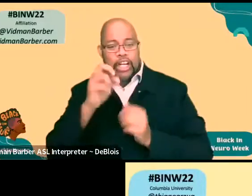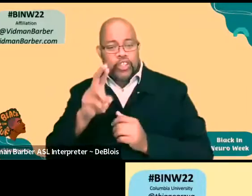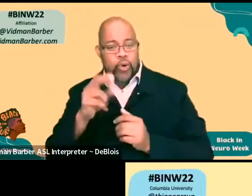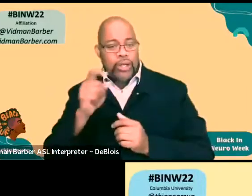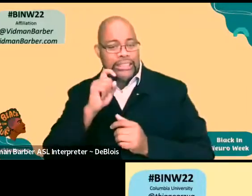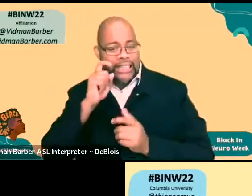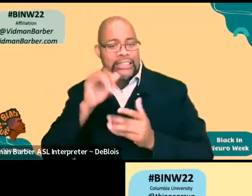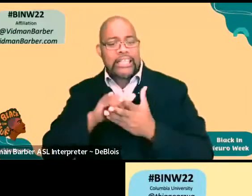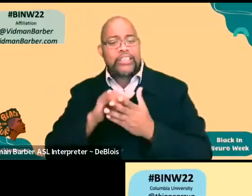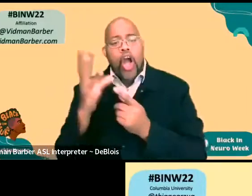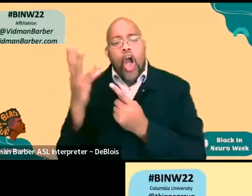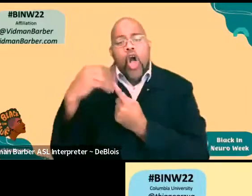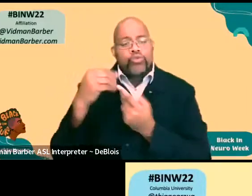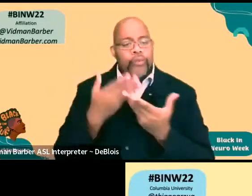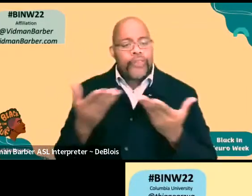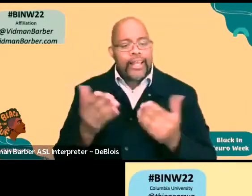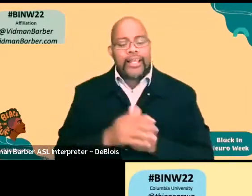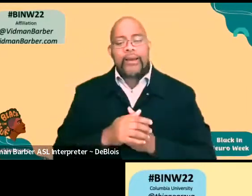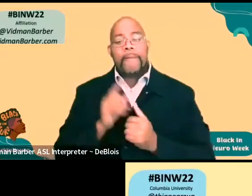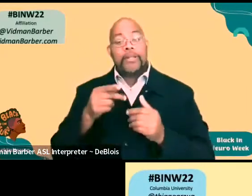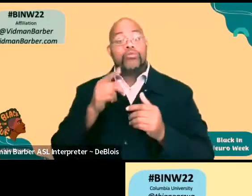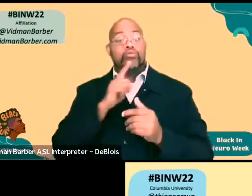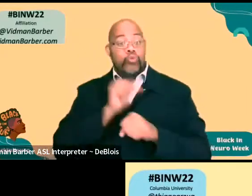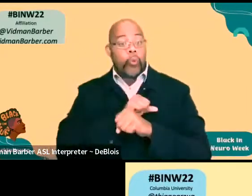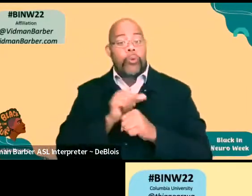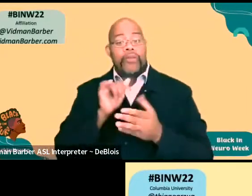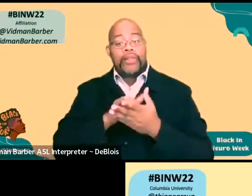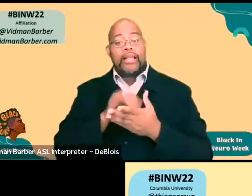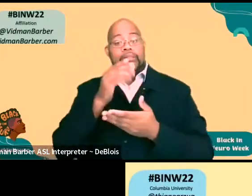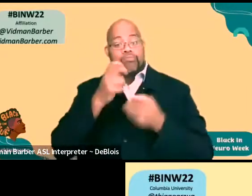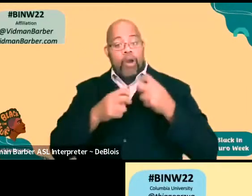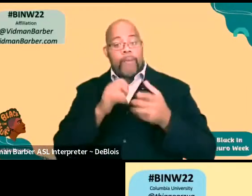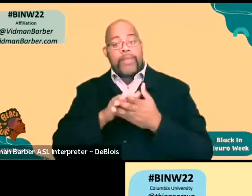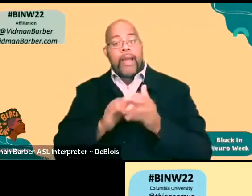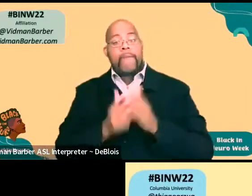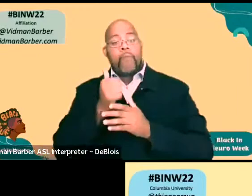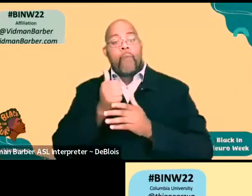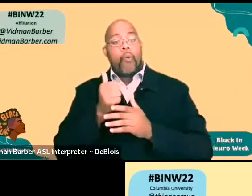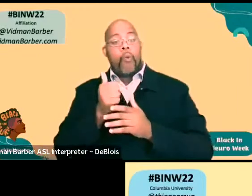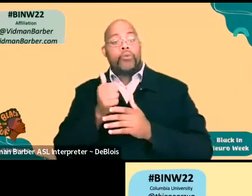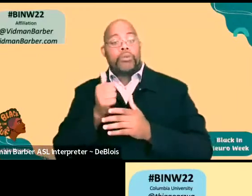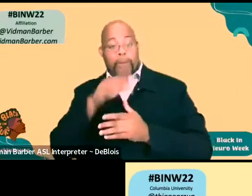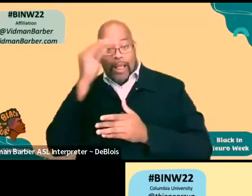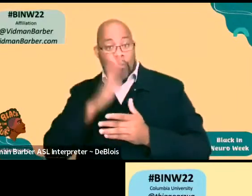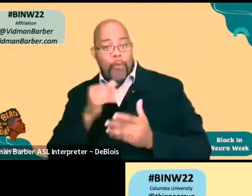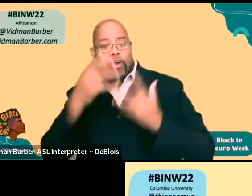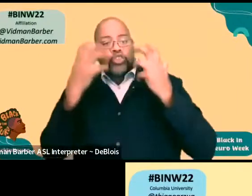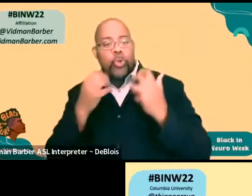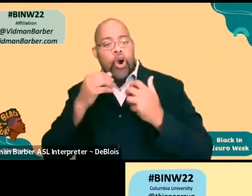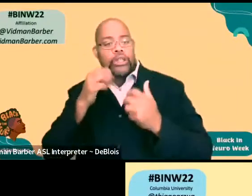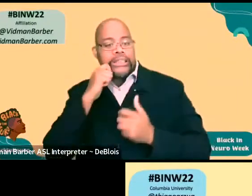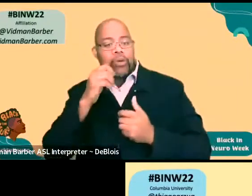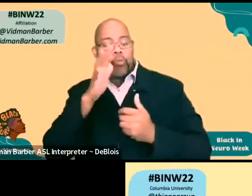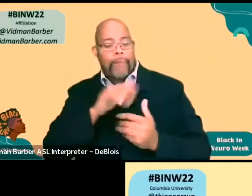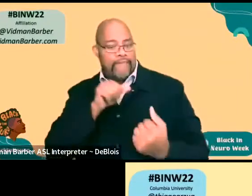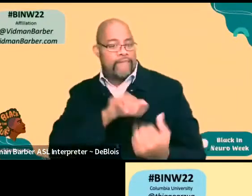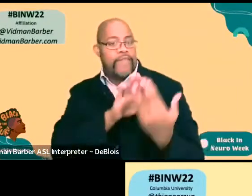just a cultural thing. But it is true that, this is a problem that more Black women or dark-skinned women will